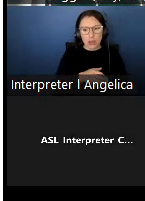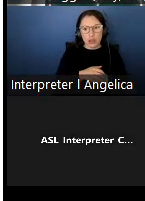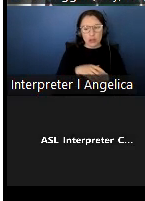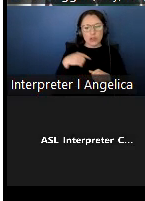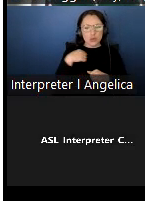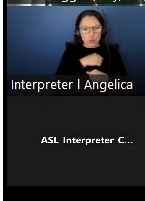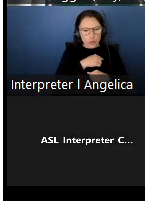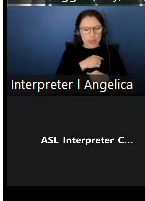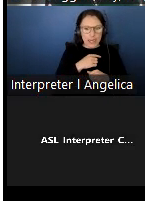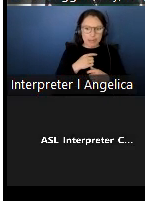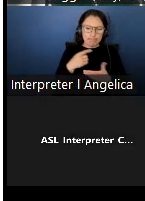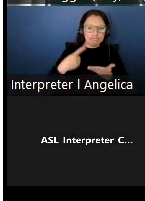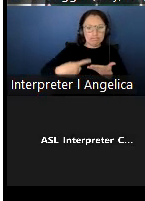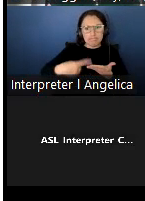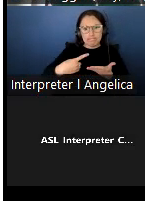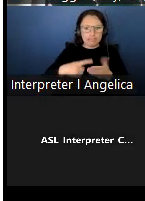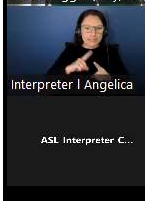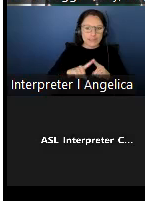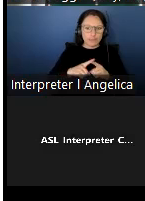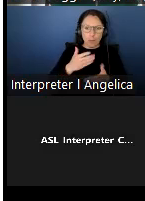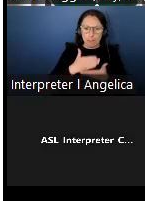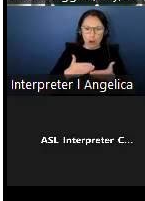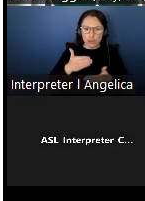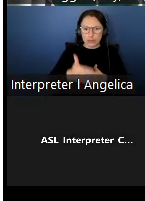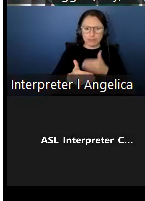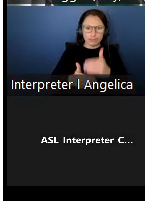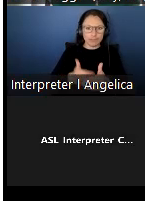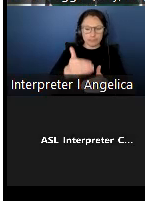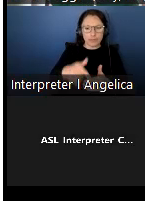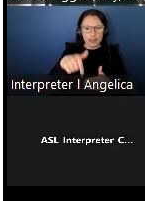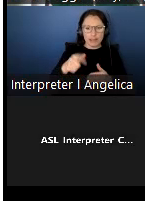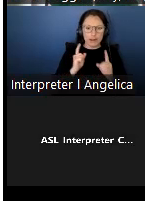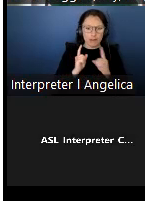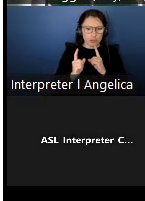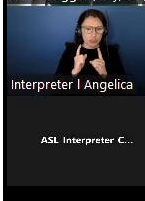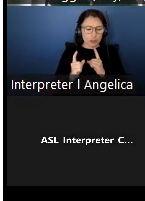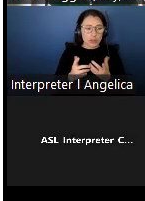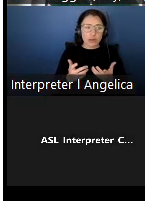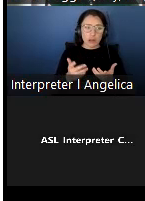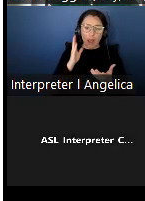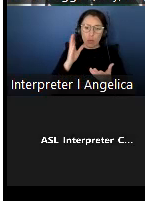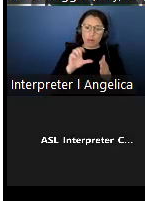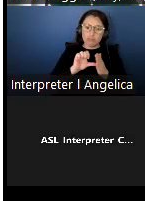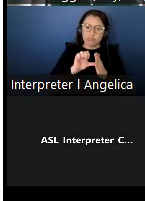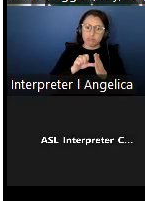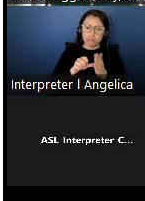the stages of this conversation, you will notice that I will outline some logistics